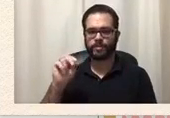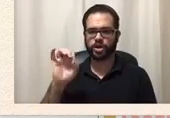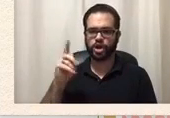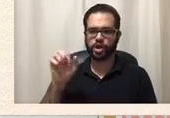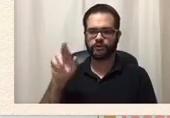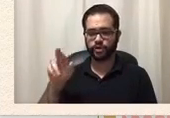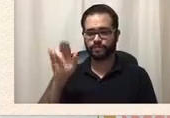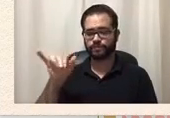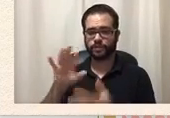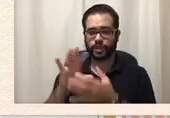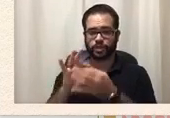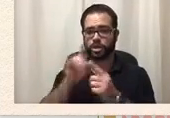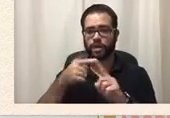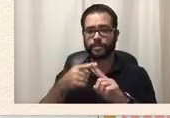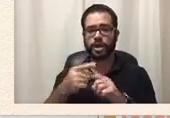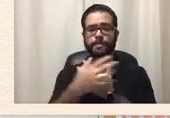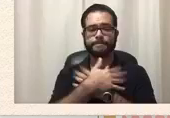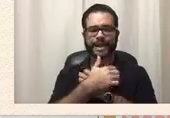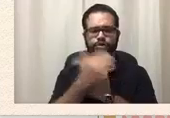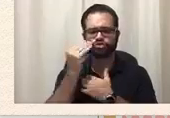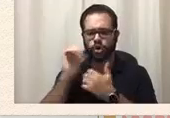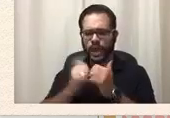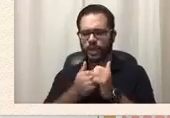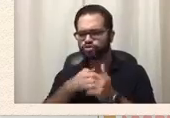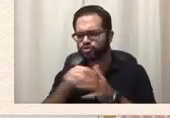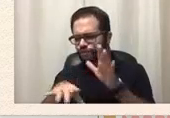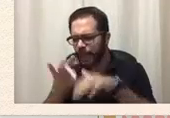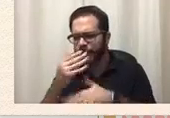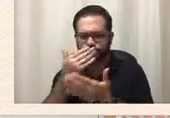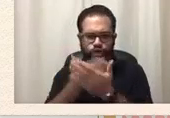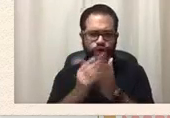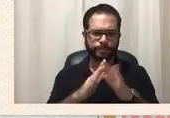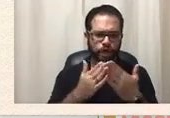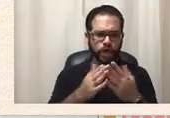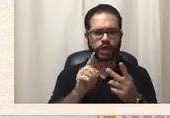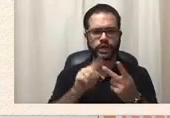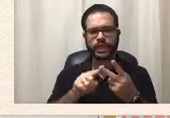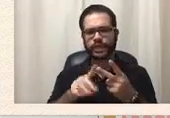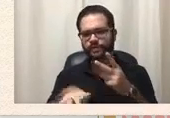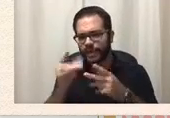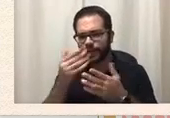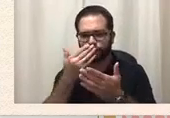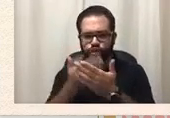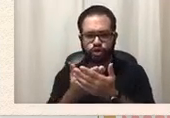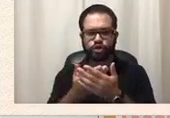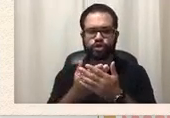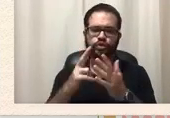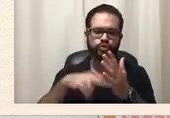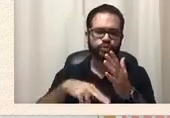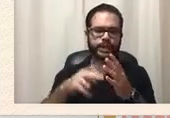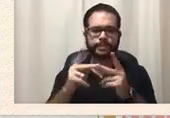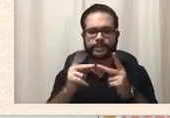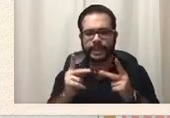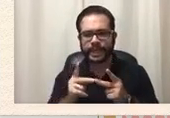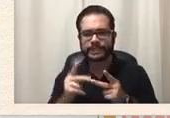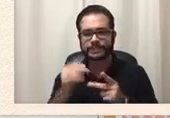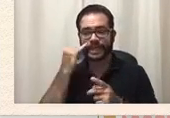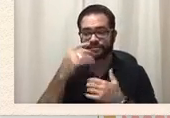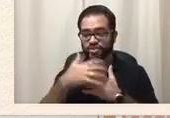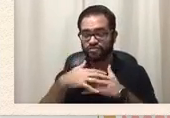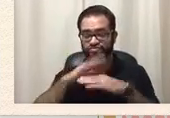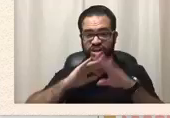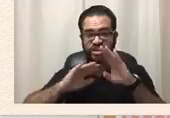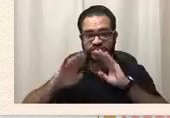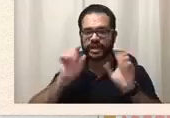know how to sniff out good books, how they can build peaceful reading places, give you warm hugs when you get frustrated, and different types